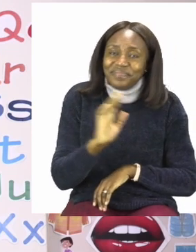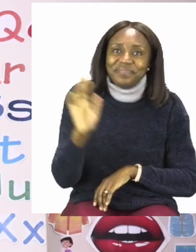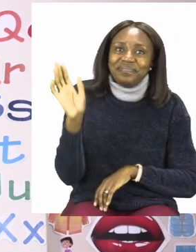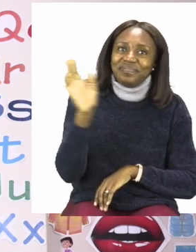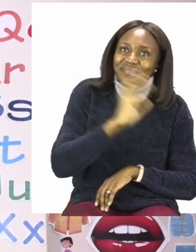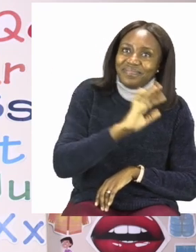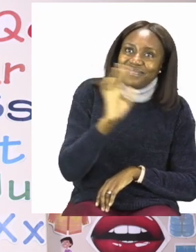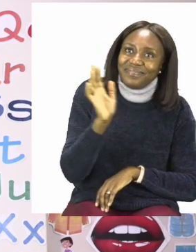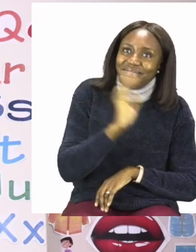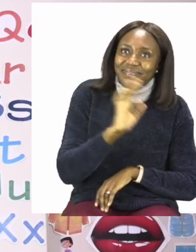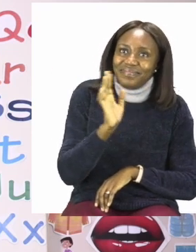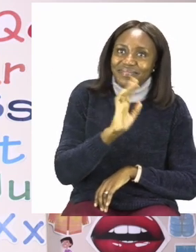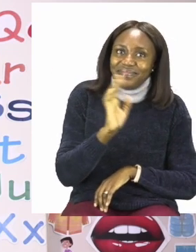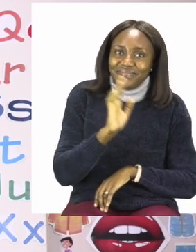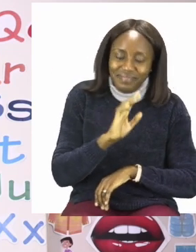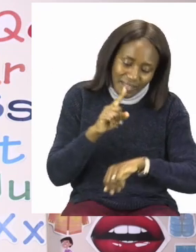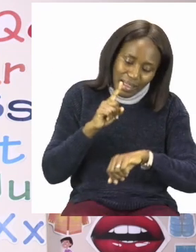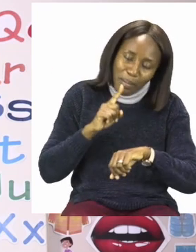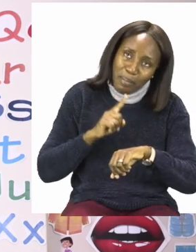goodbye.